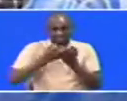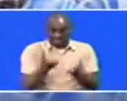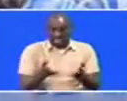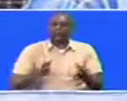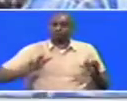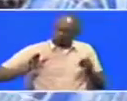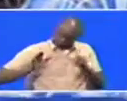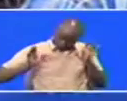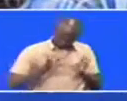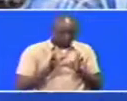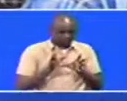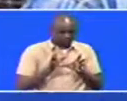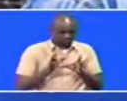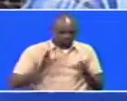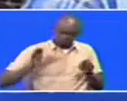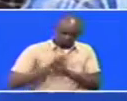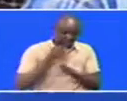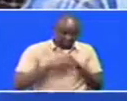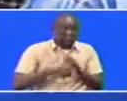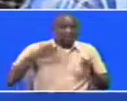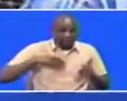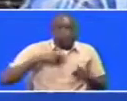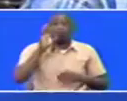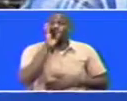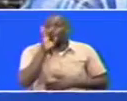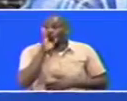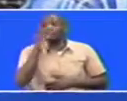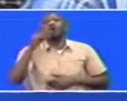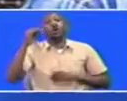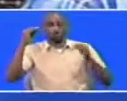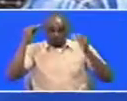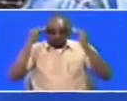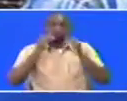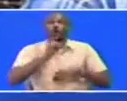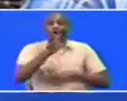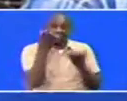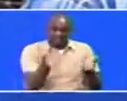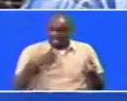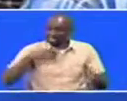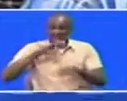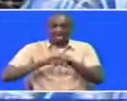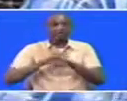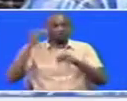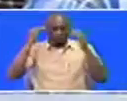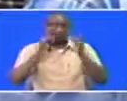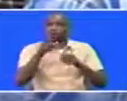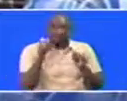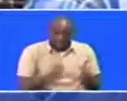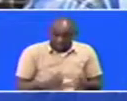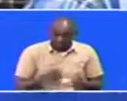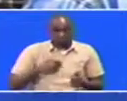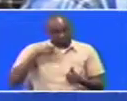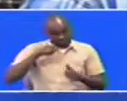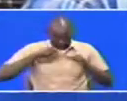full force. Those who are spreading rumors of court orders, we have not received any court orders, so our strike